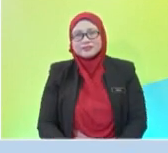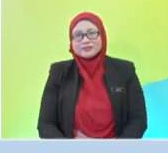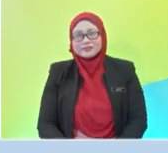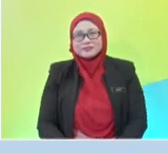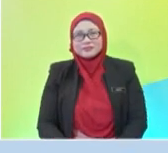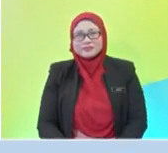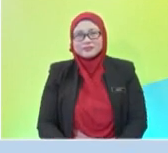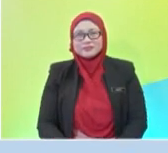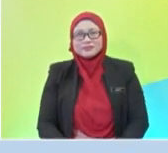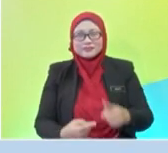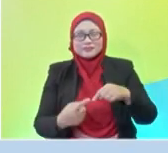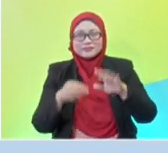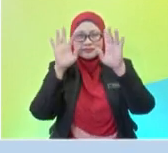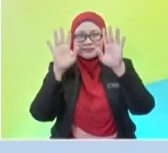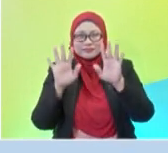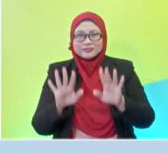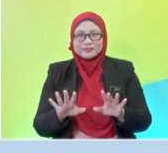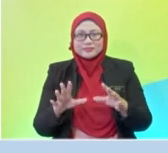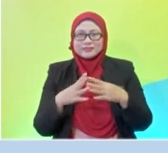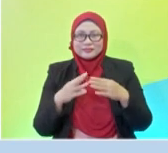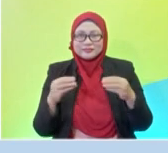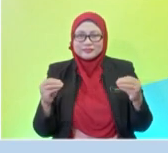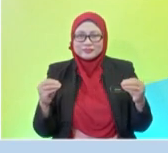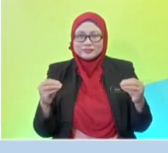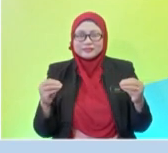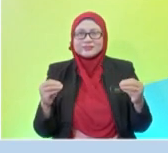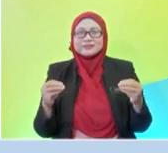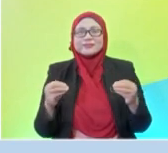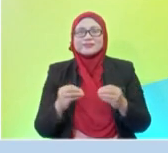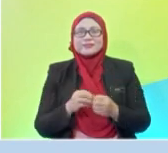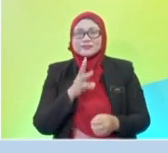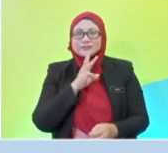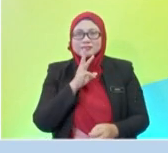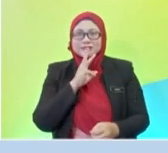When the rain stopped falling, the water went down,